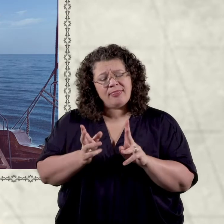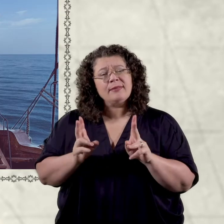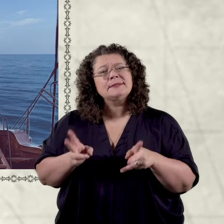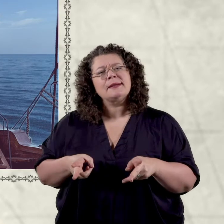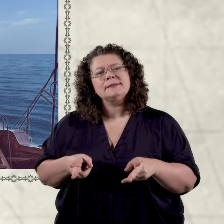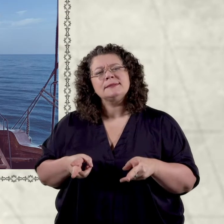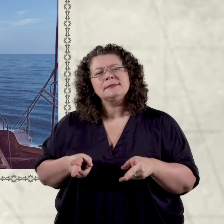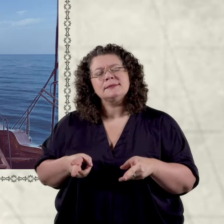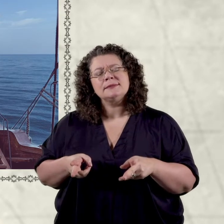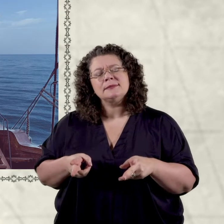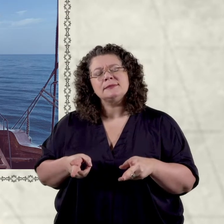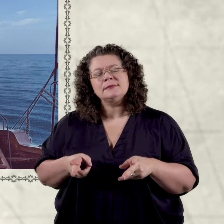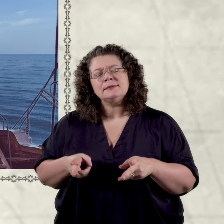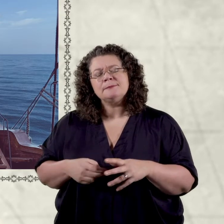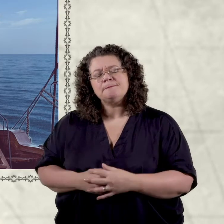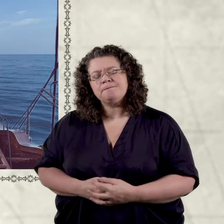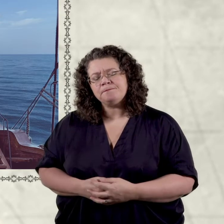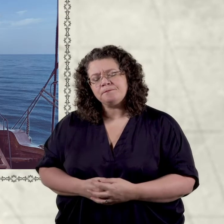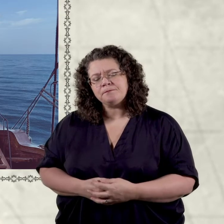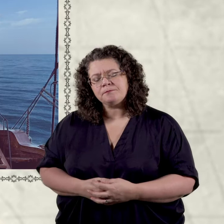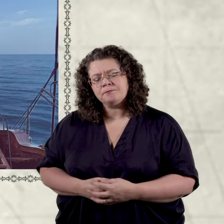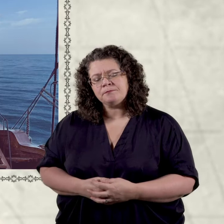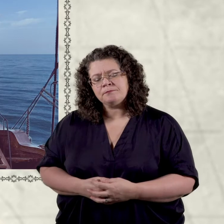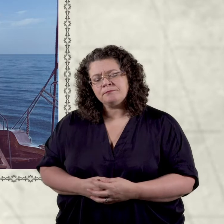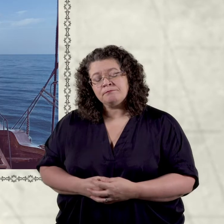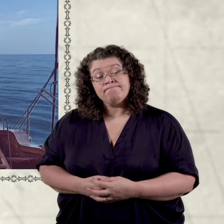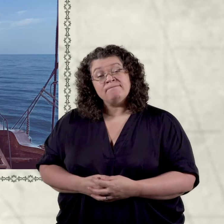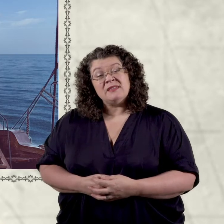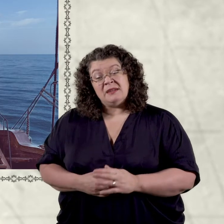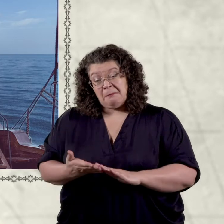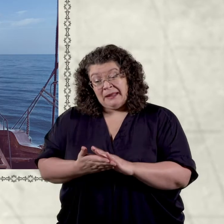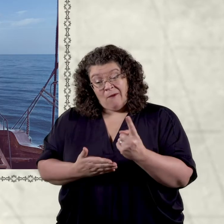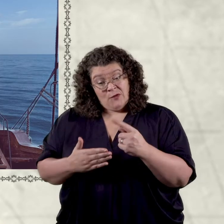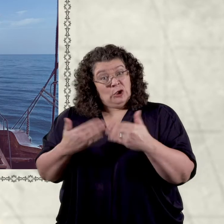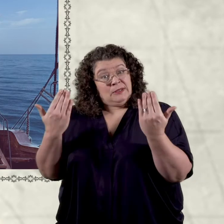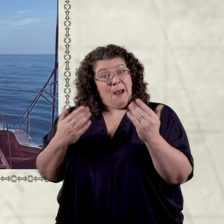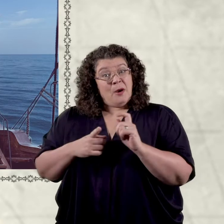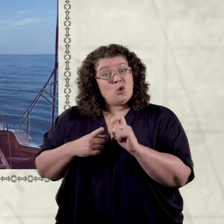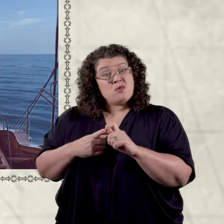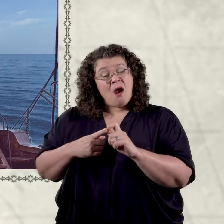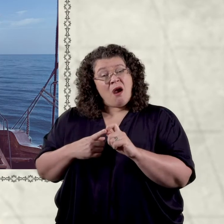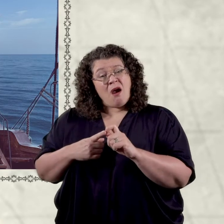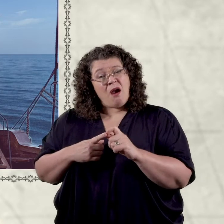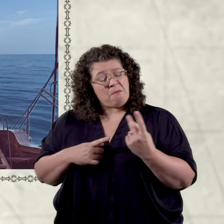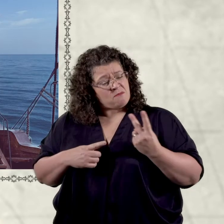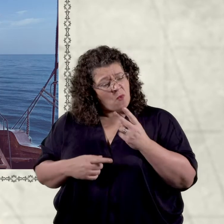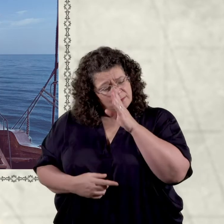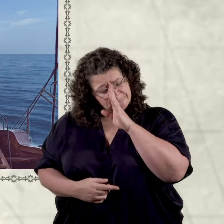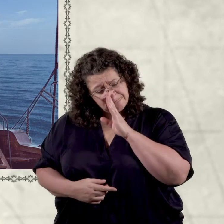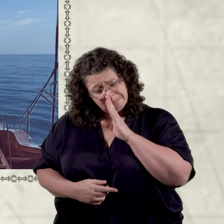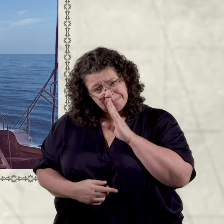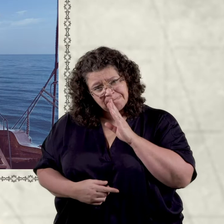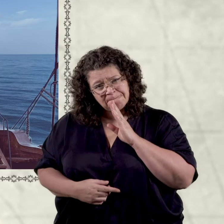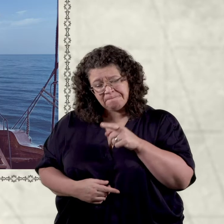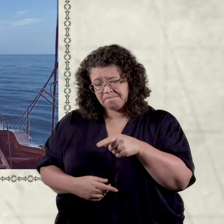2-year-old daughter, Mary, died. And our first day in Patagonia was filled with sadness as we laid